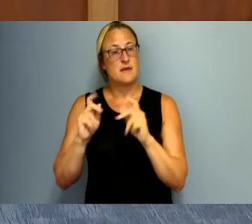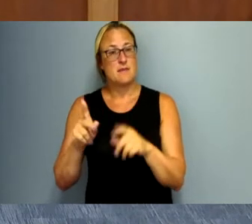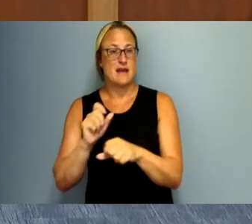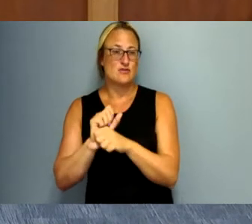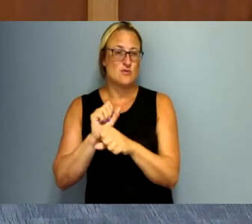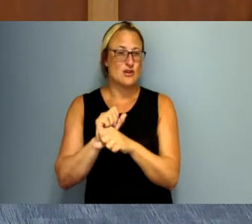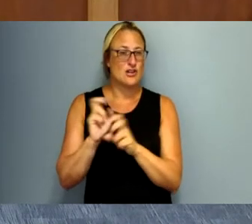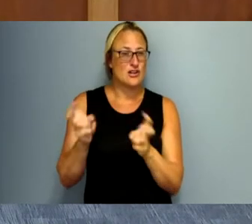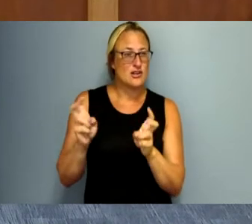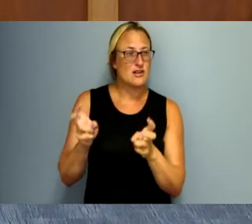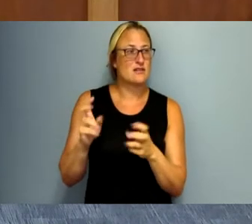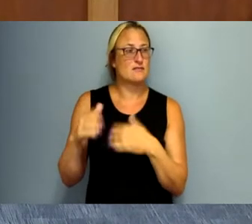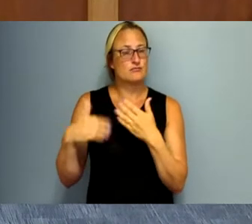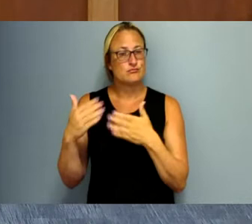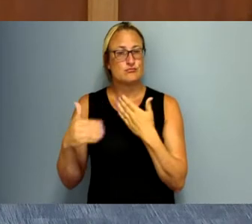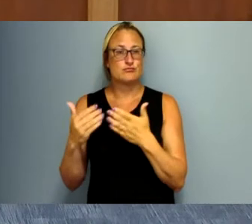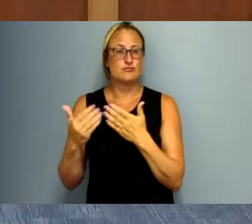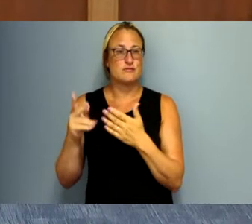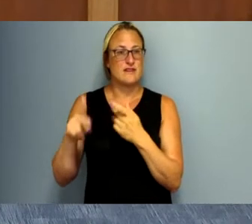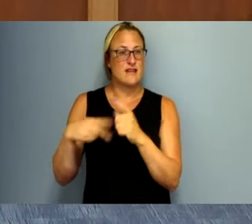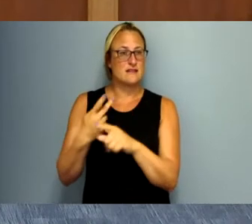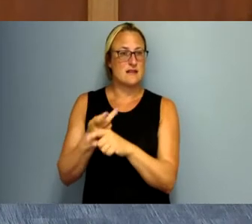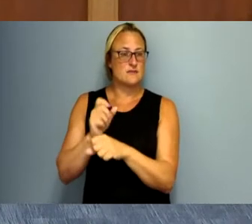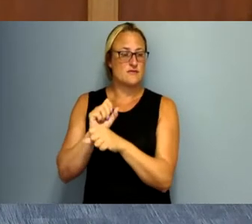and getting those kind of jobs they need.